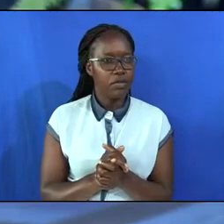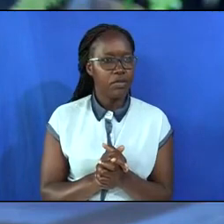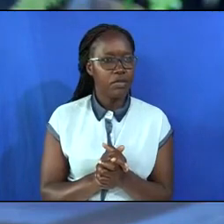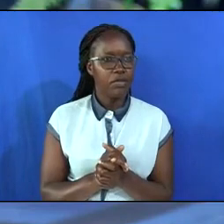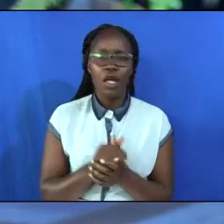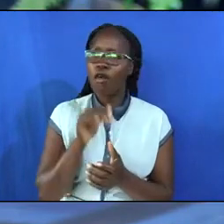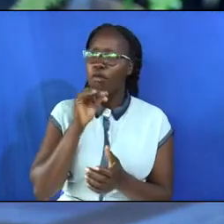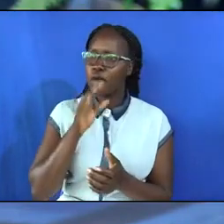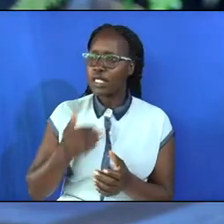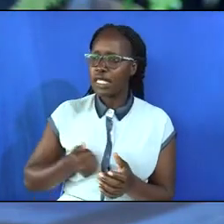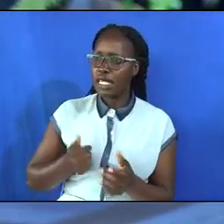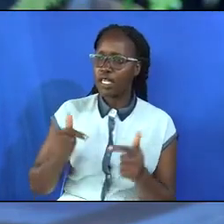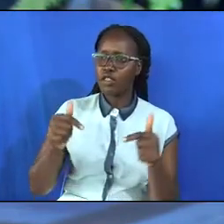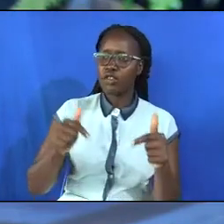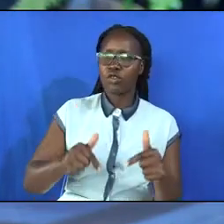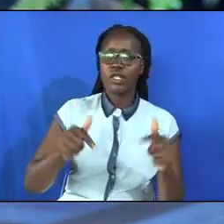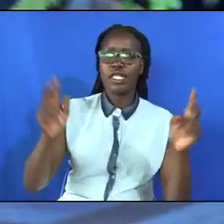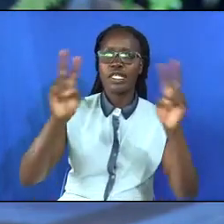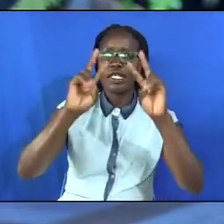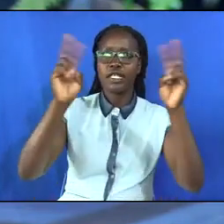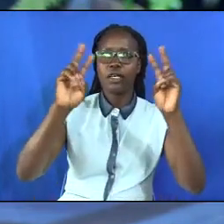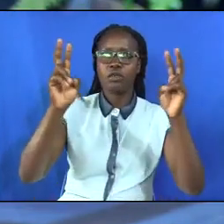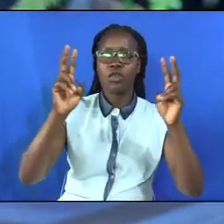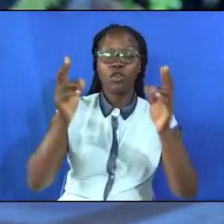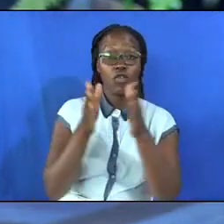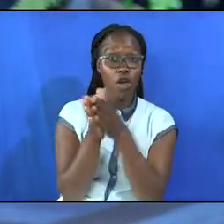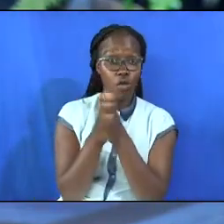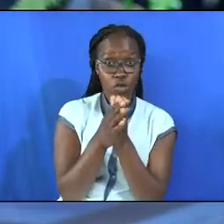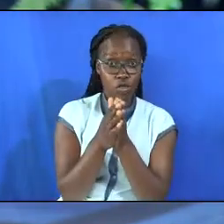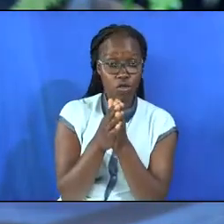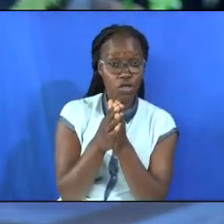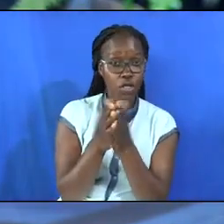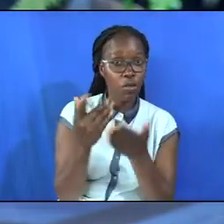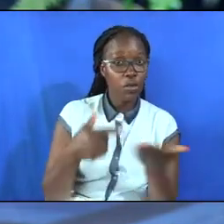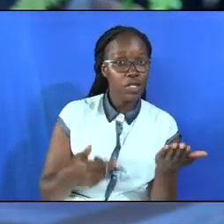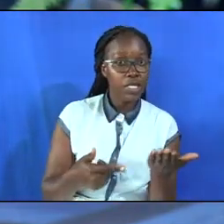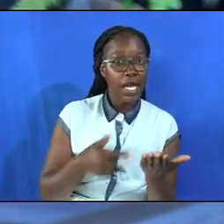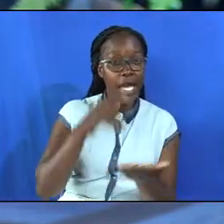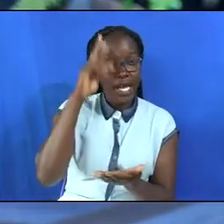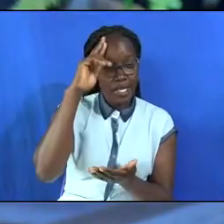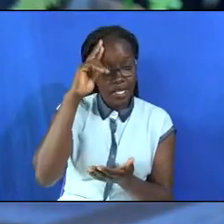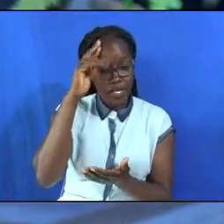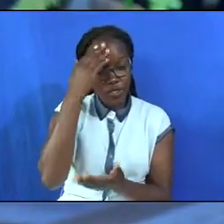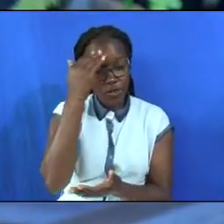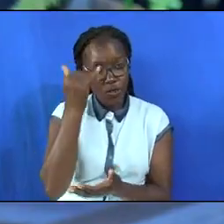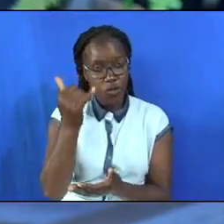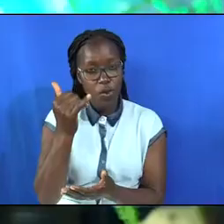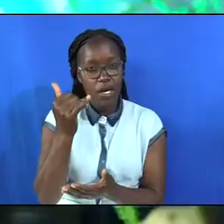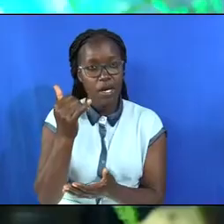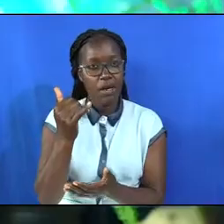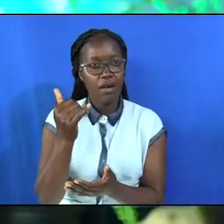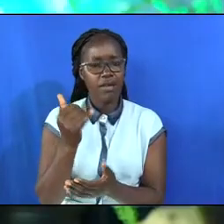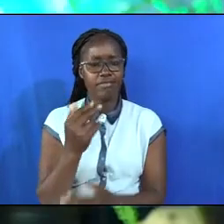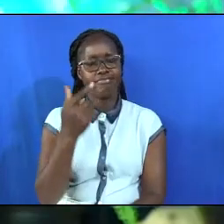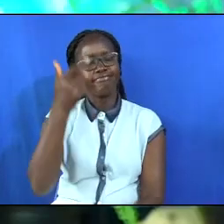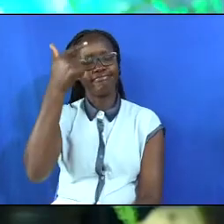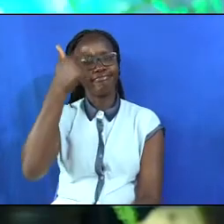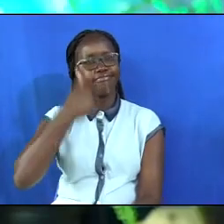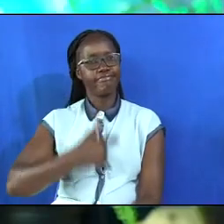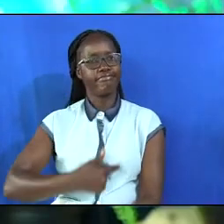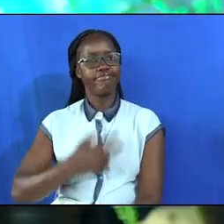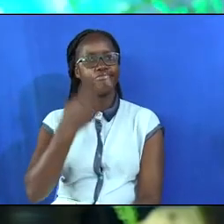Boys and girls, today the title of my story is The Reason Why I Look Like This.